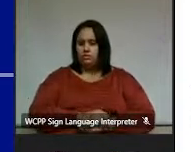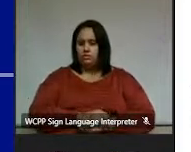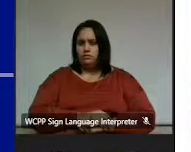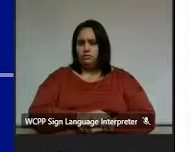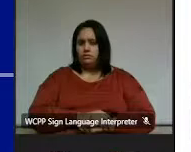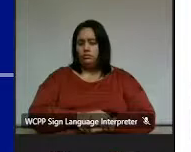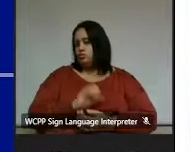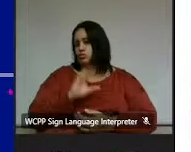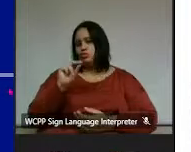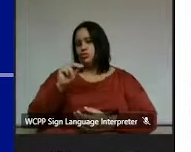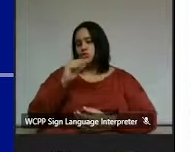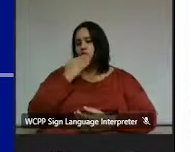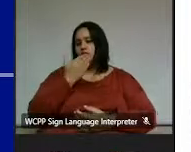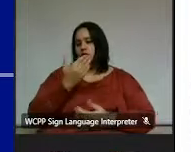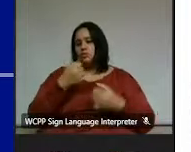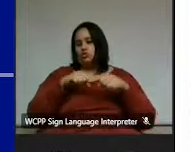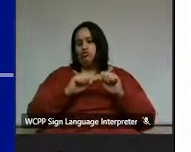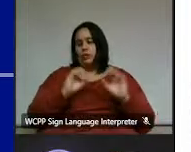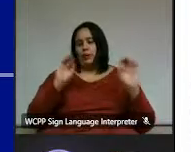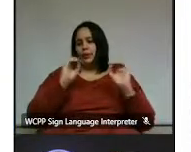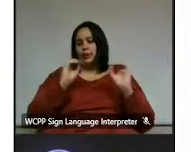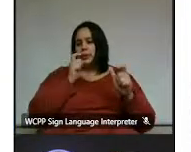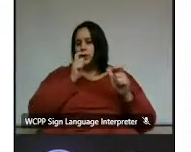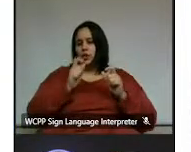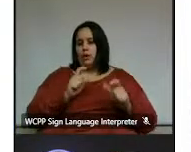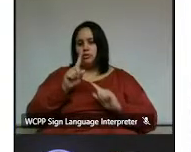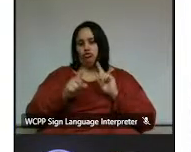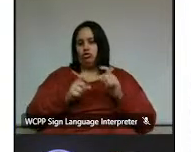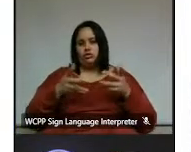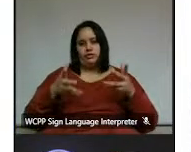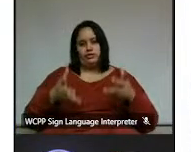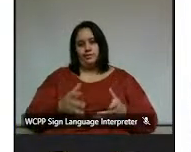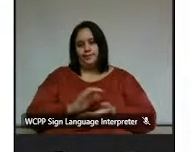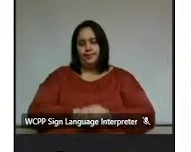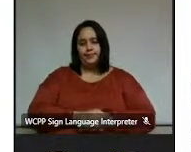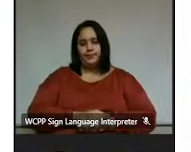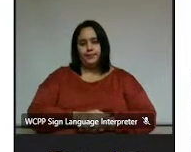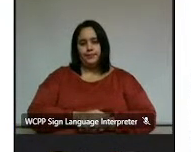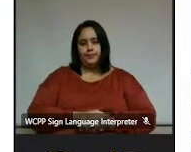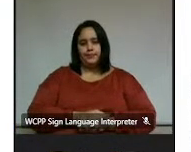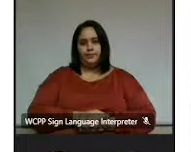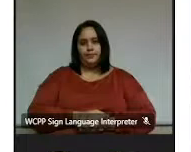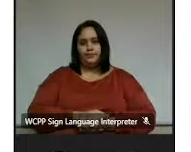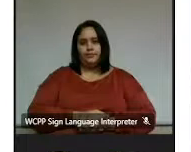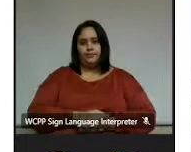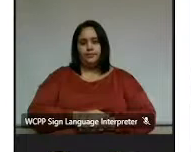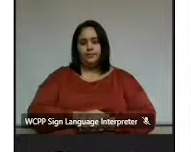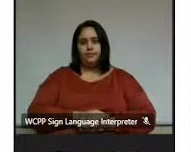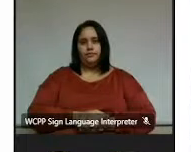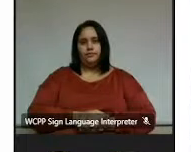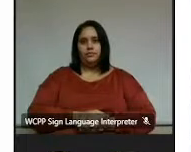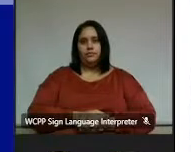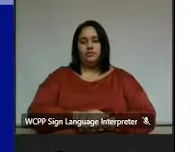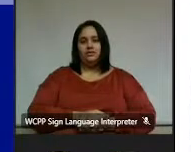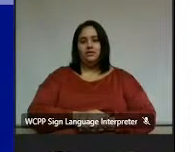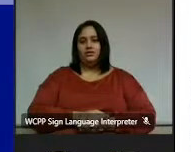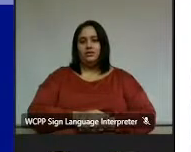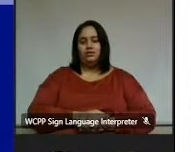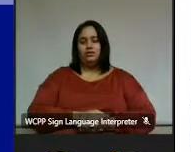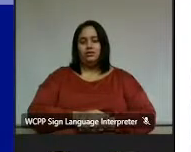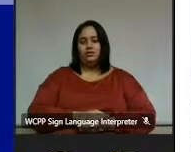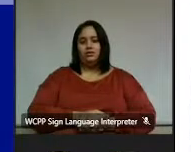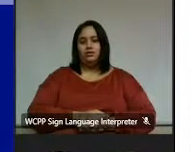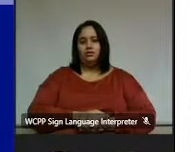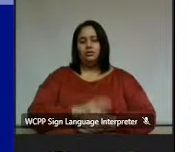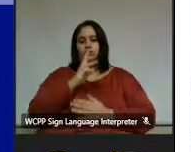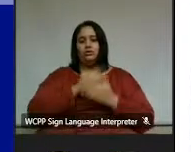No, thank you, Chairperson. I've got no comments or questions at this point in time. Thank you, Honourable August. Honourable Mvimbi,